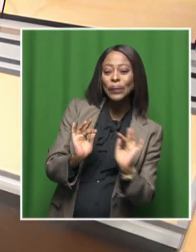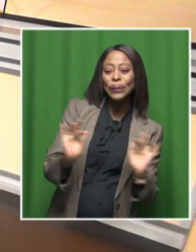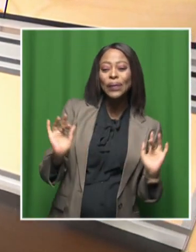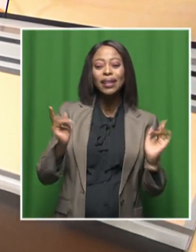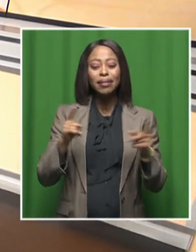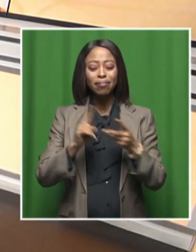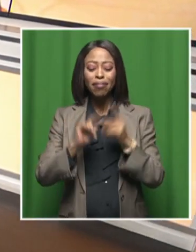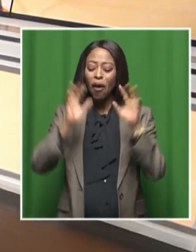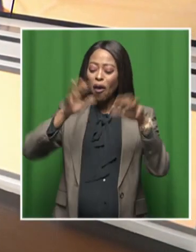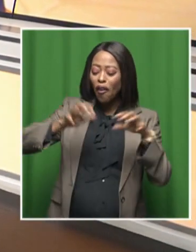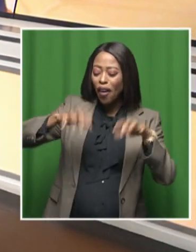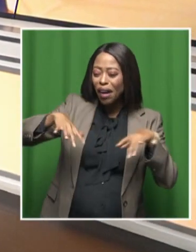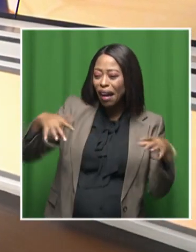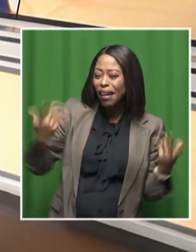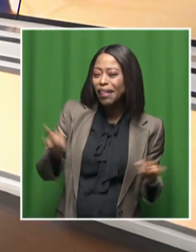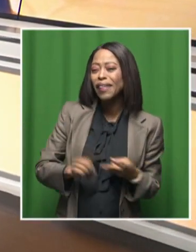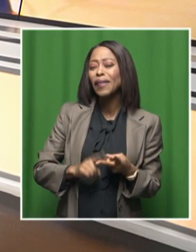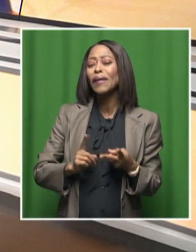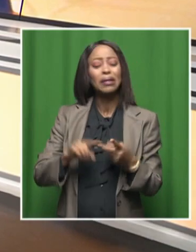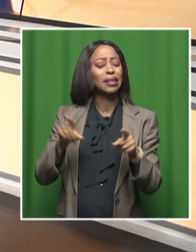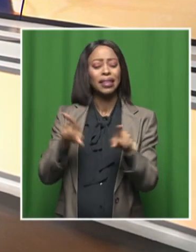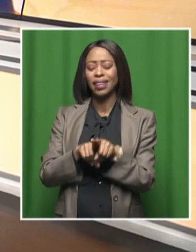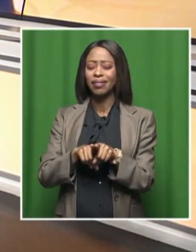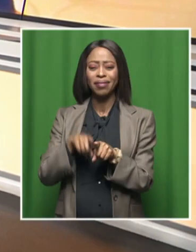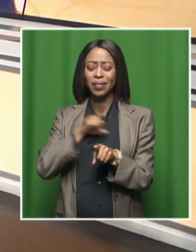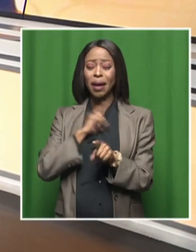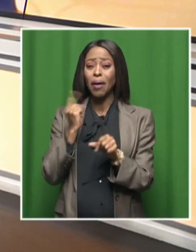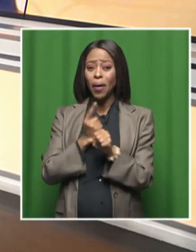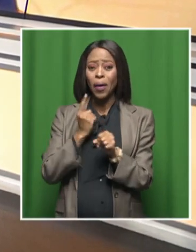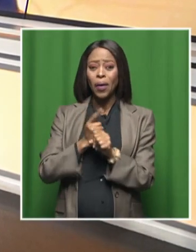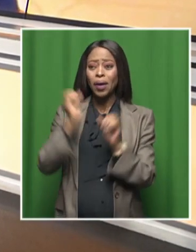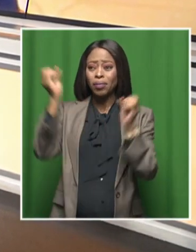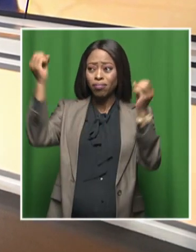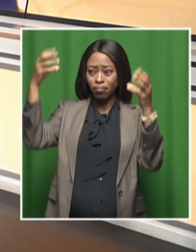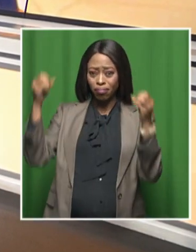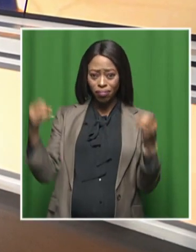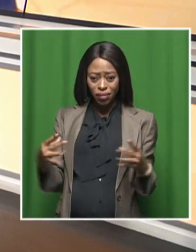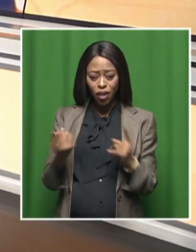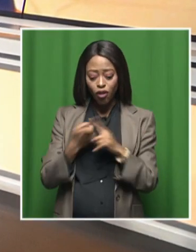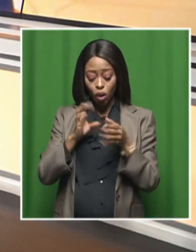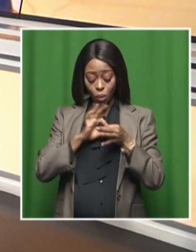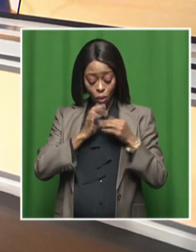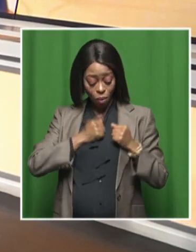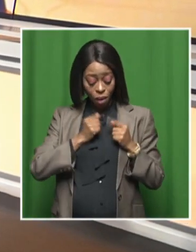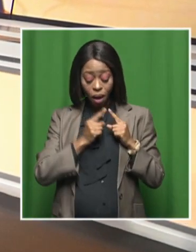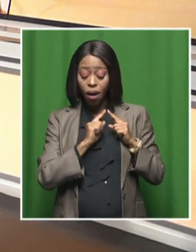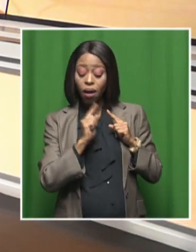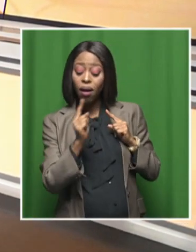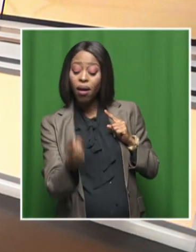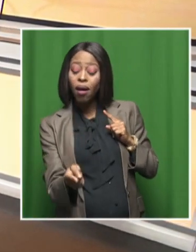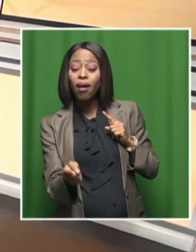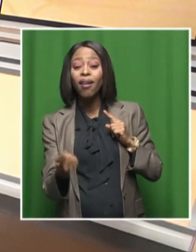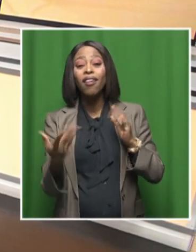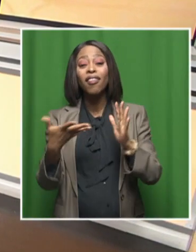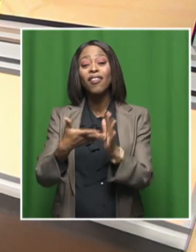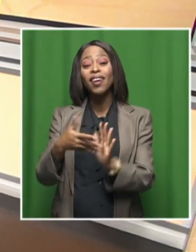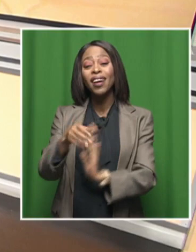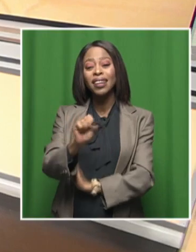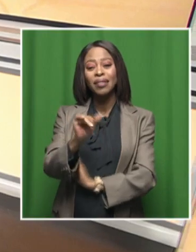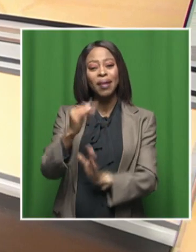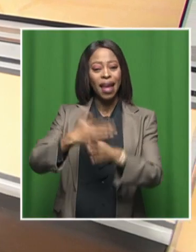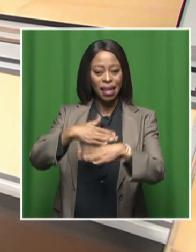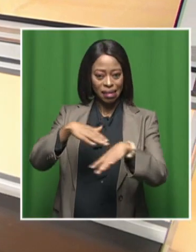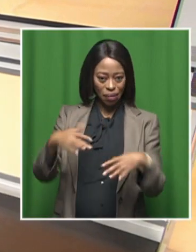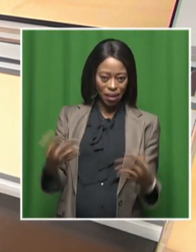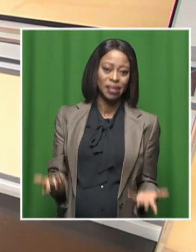raining. Other than that, it was the same, i.e. every single traffic light from my home to the entrance of the SABC was not